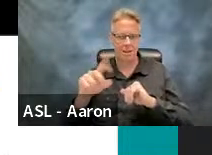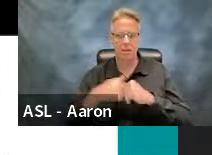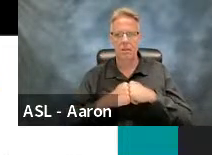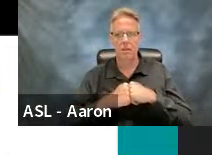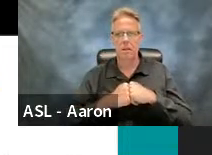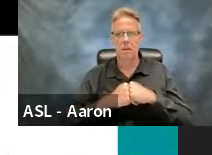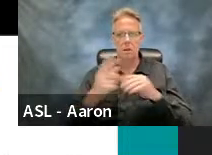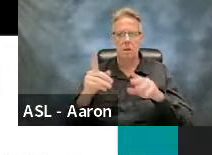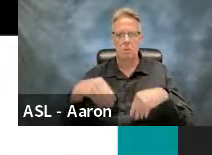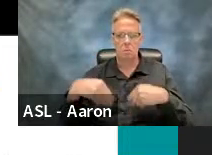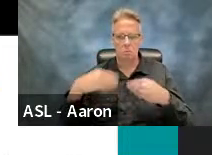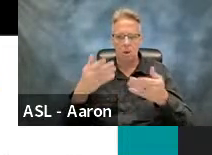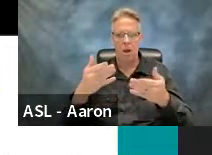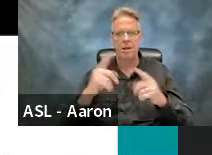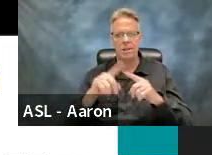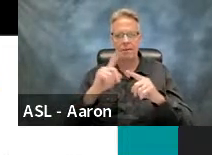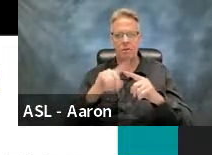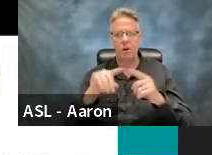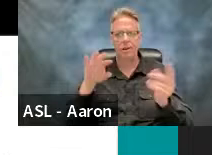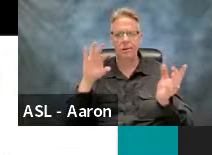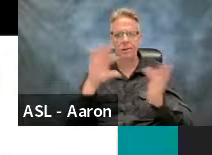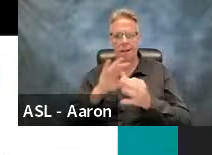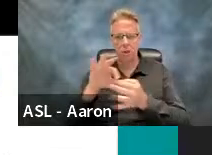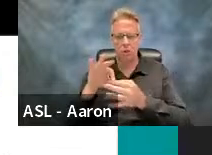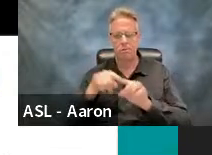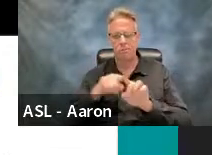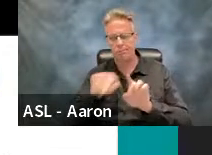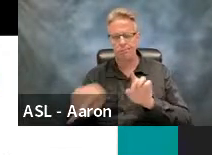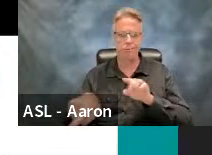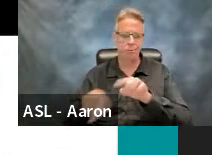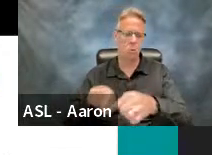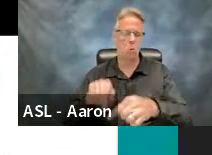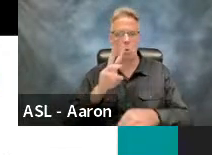And they're providing connections down to the waterfront.